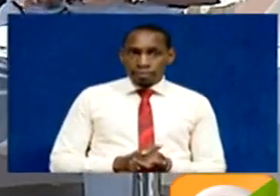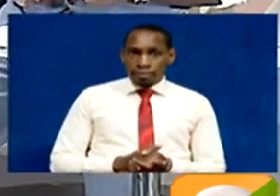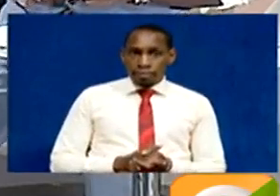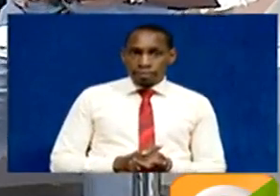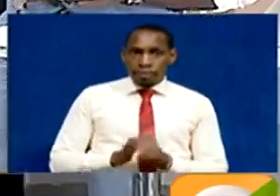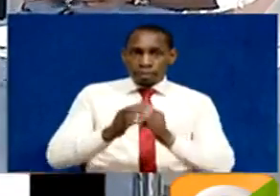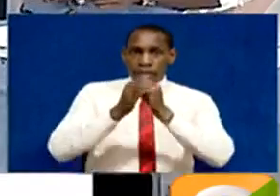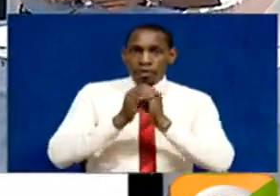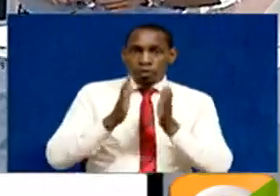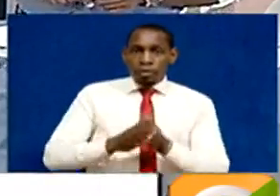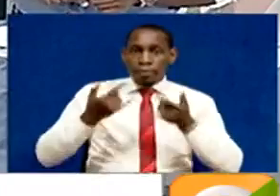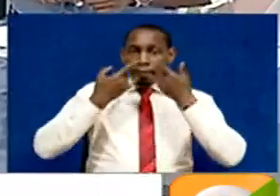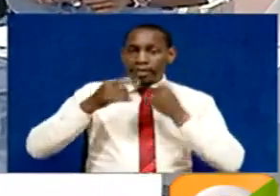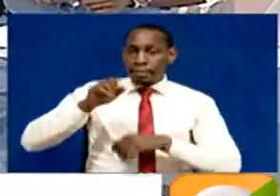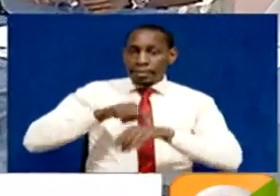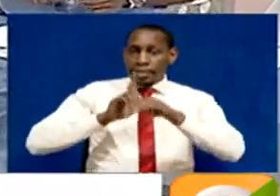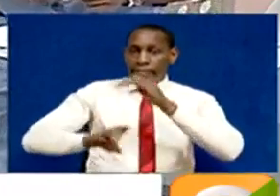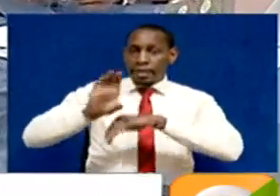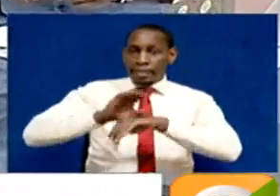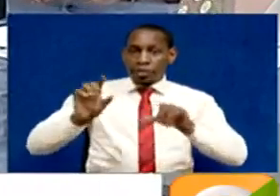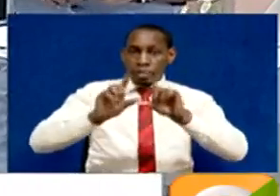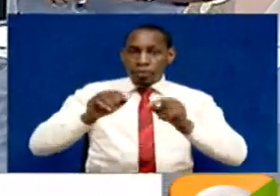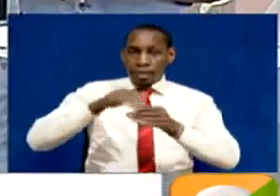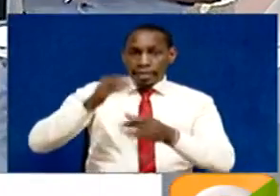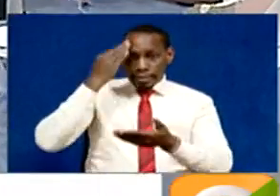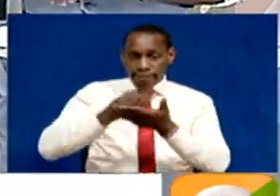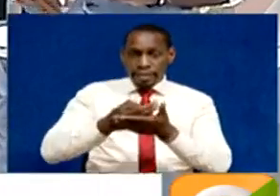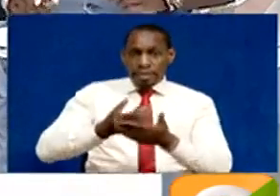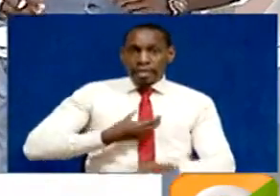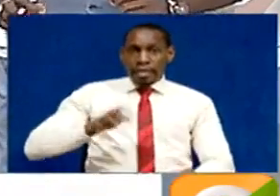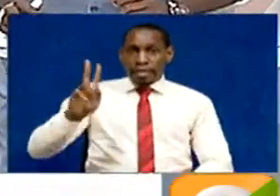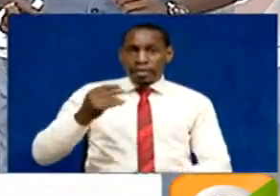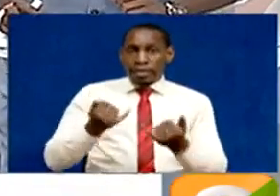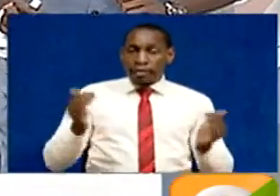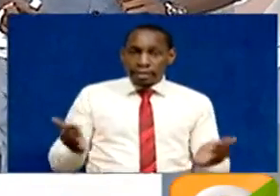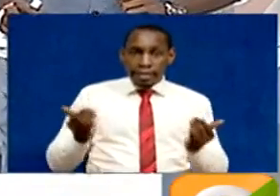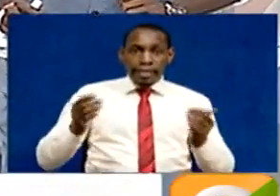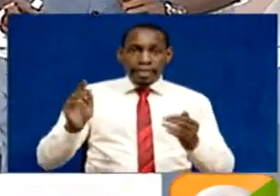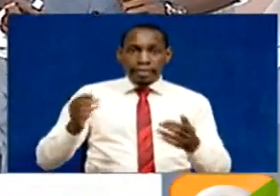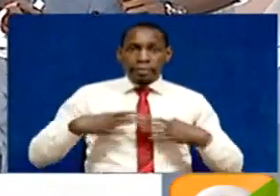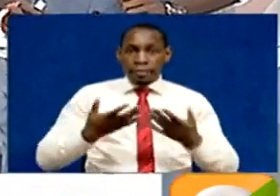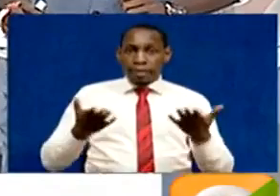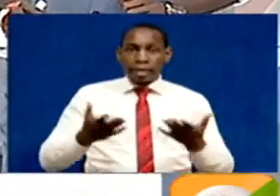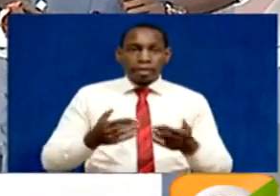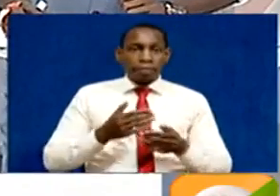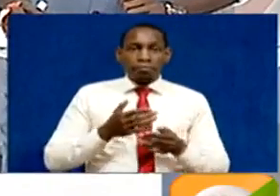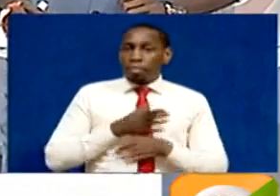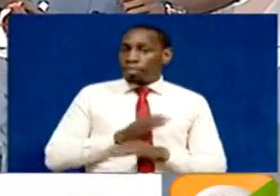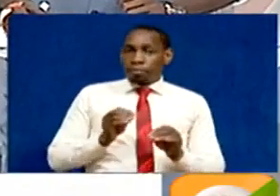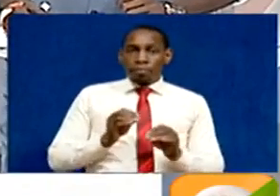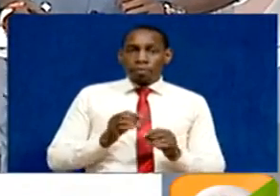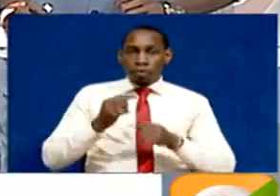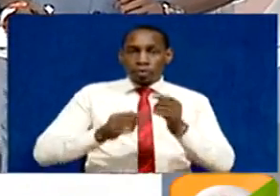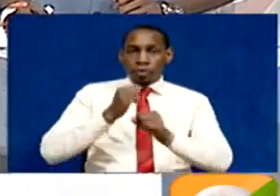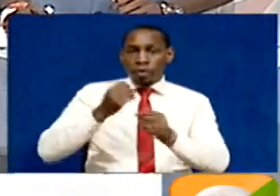now, worshippers are supposed to wear masks in church. That's according to the Interfaith Council of Kenya, who is now urging Kenyans not to drop their guard in the